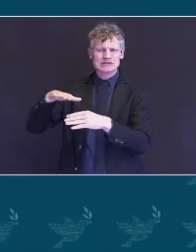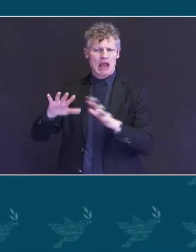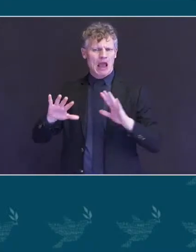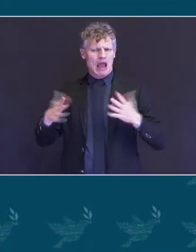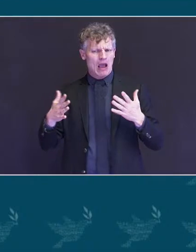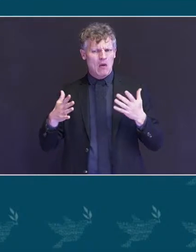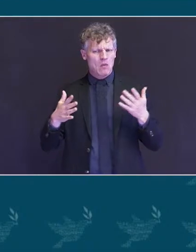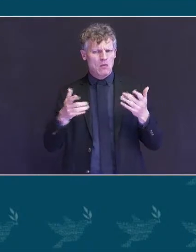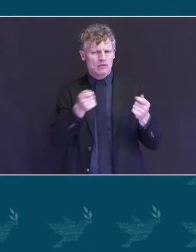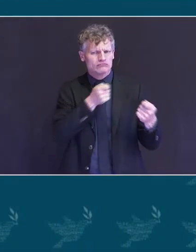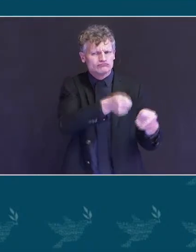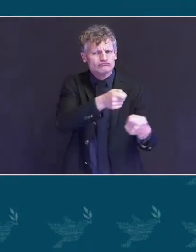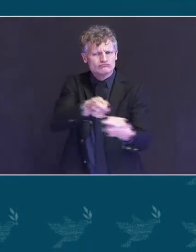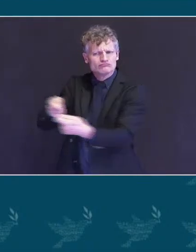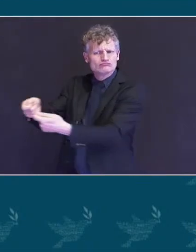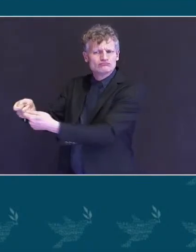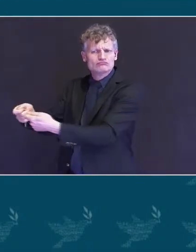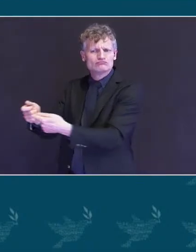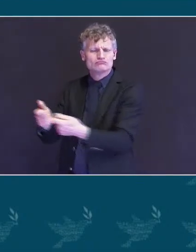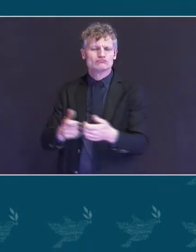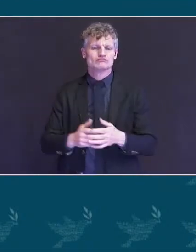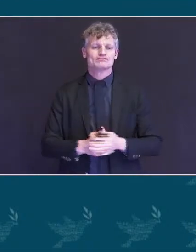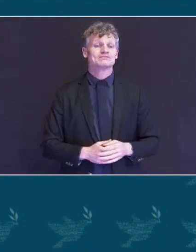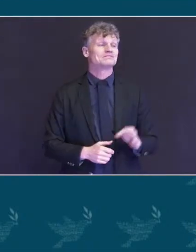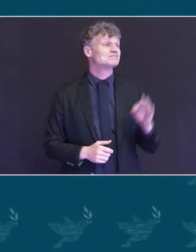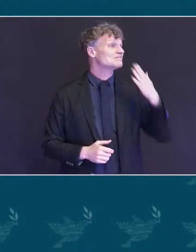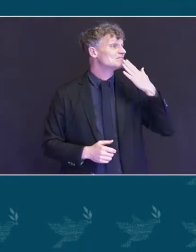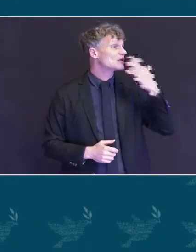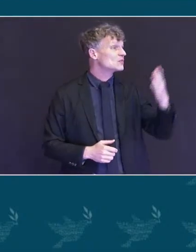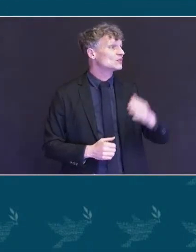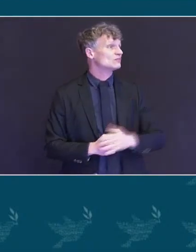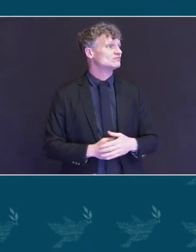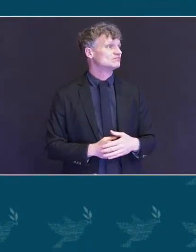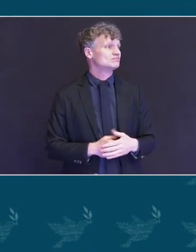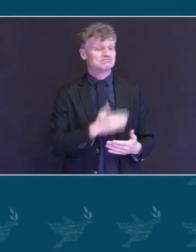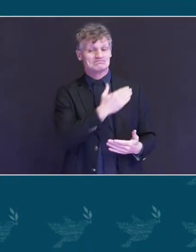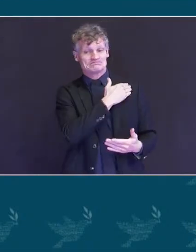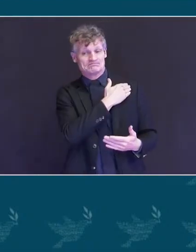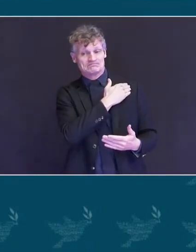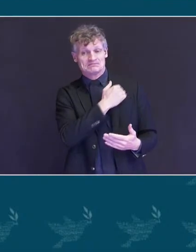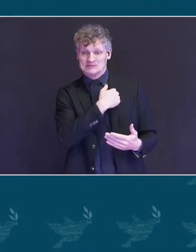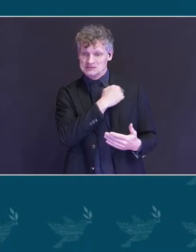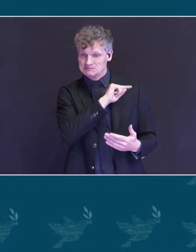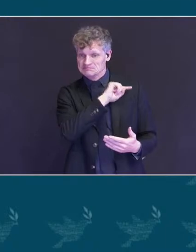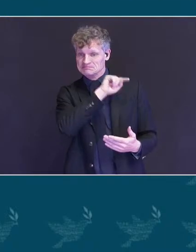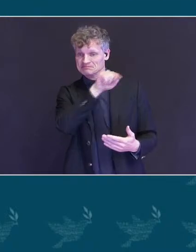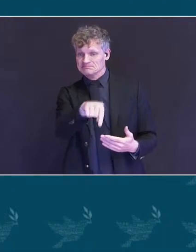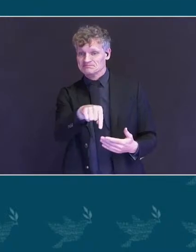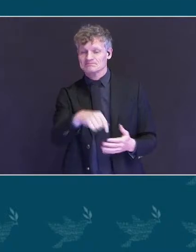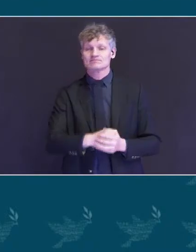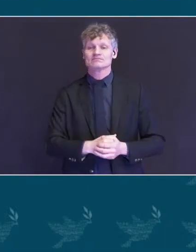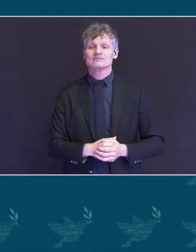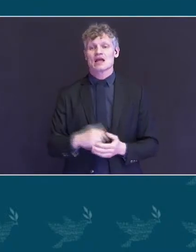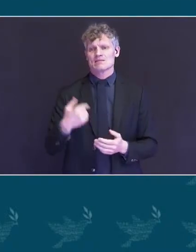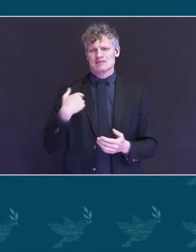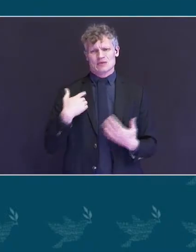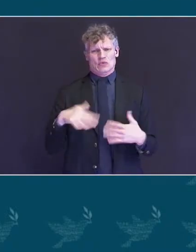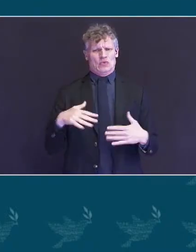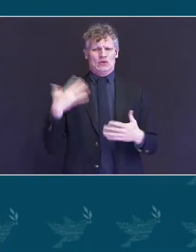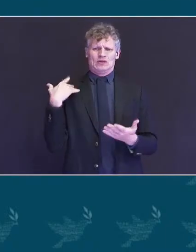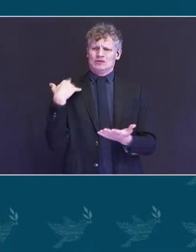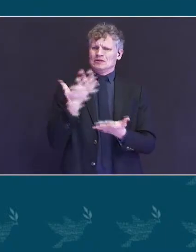Thank you for the opportunity to contribute to this conversation. I've had the privilege to work over the last 20 years